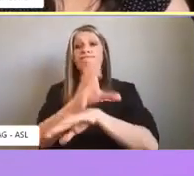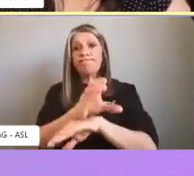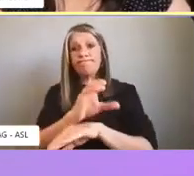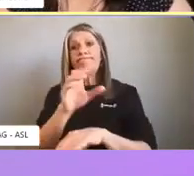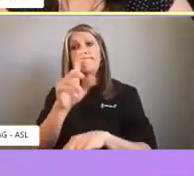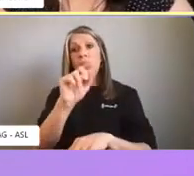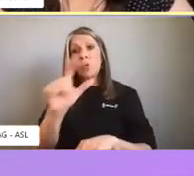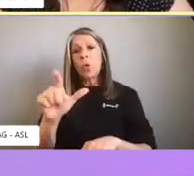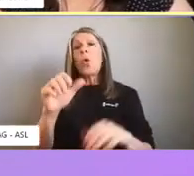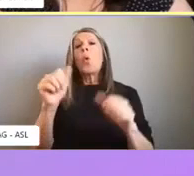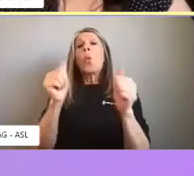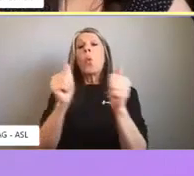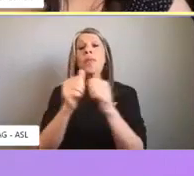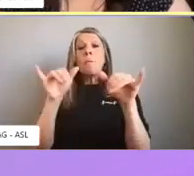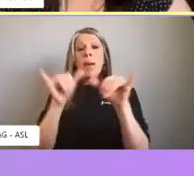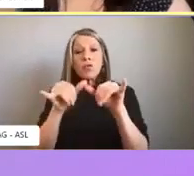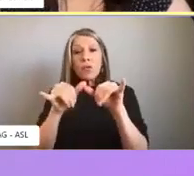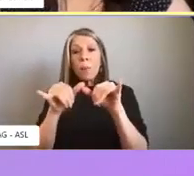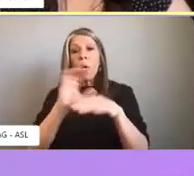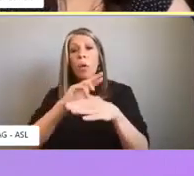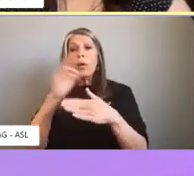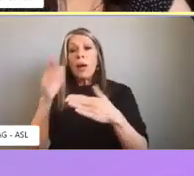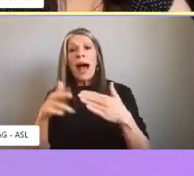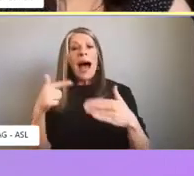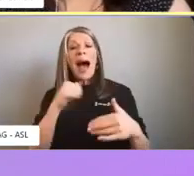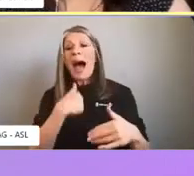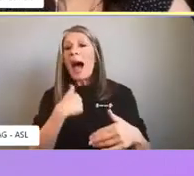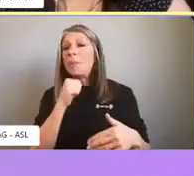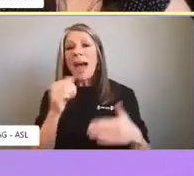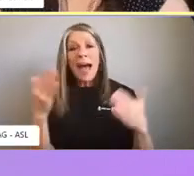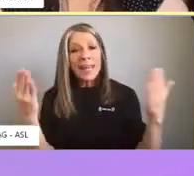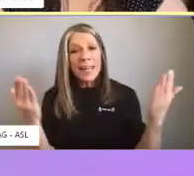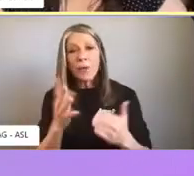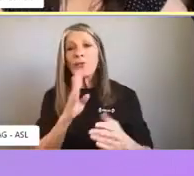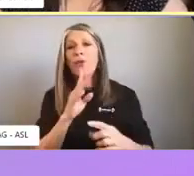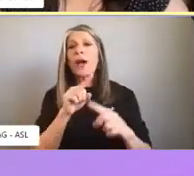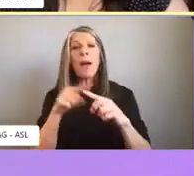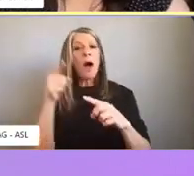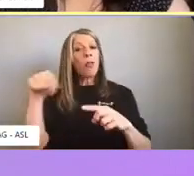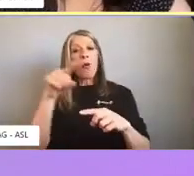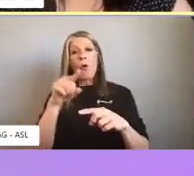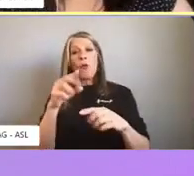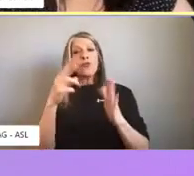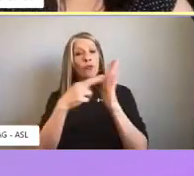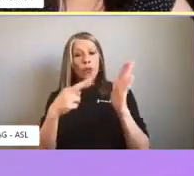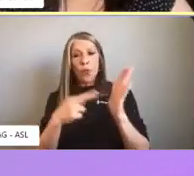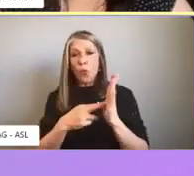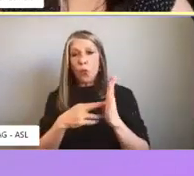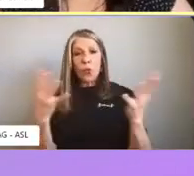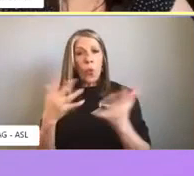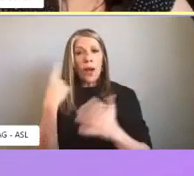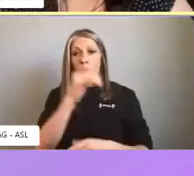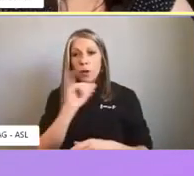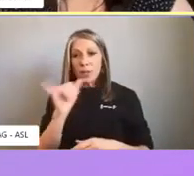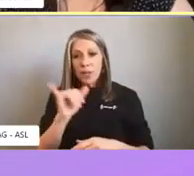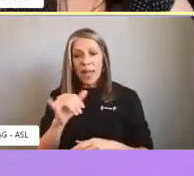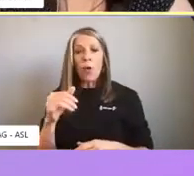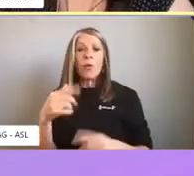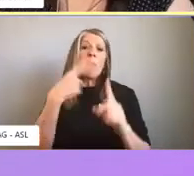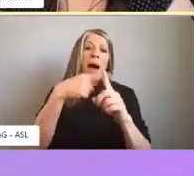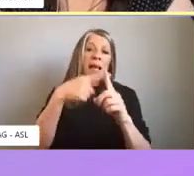with measurable outcomes. And just as a caveat, I'm not here to speak to what those enforcement tools look like or, again, merits of those.